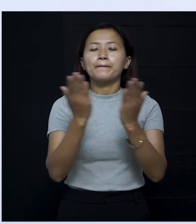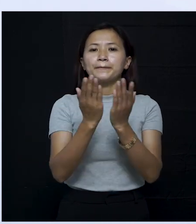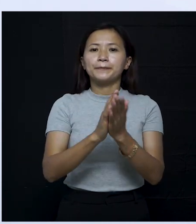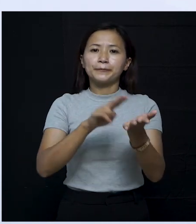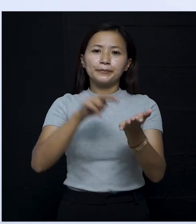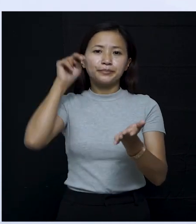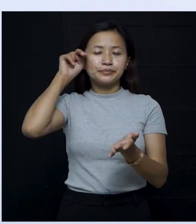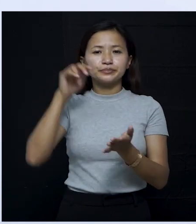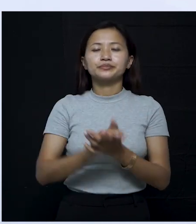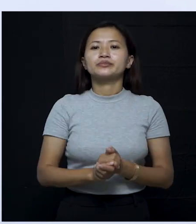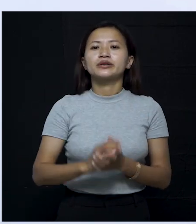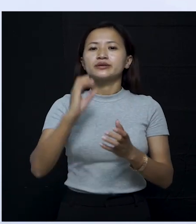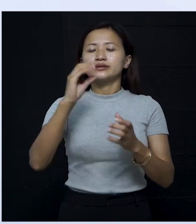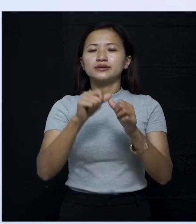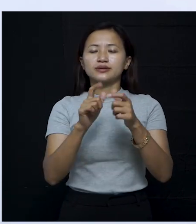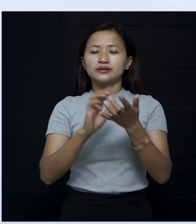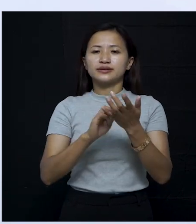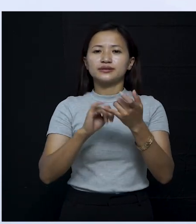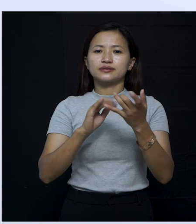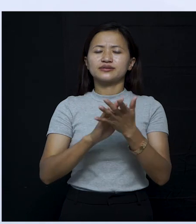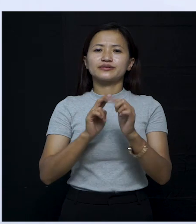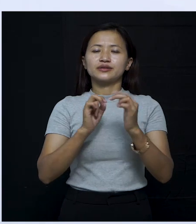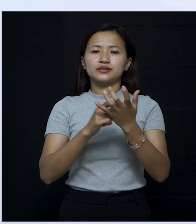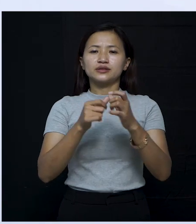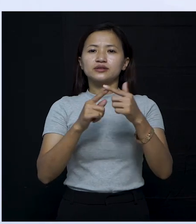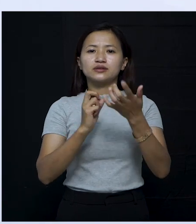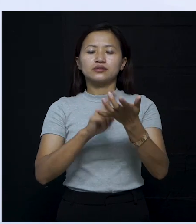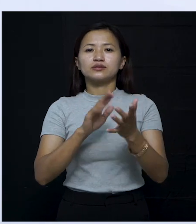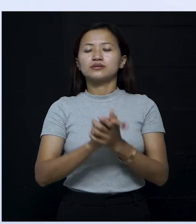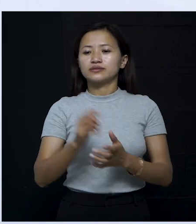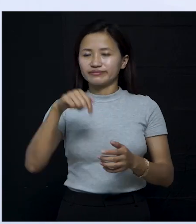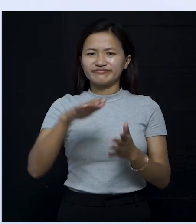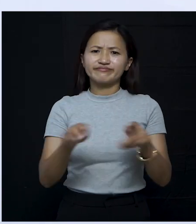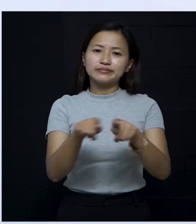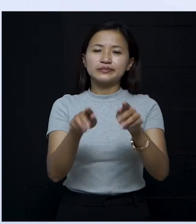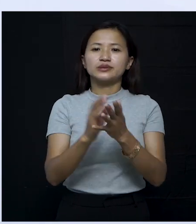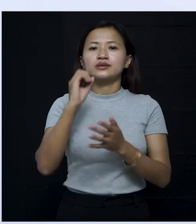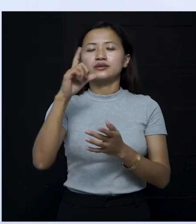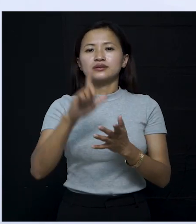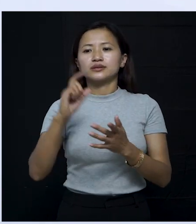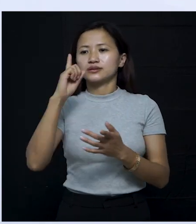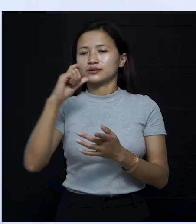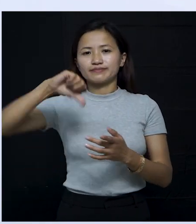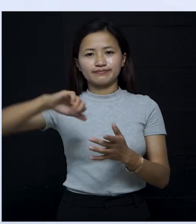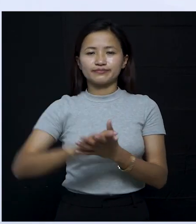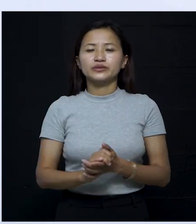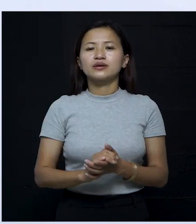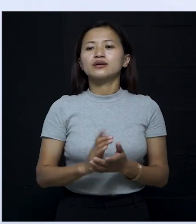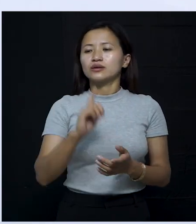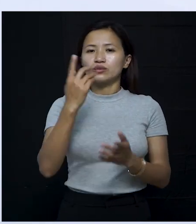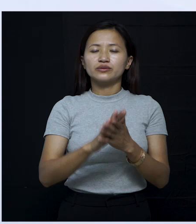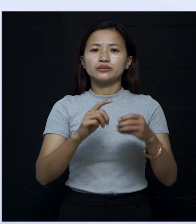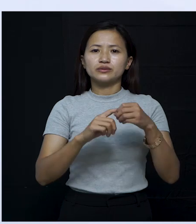and the classification or the division of marks, it will be the same as in class 9. That is, one will be from